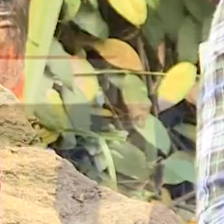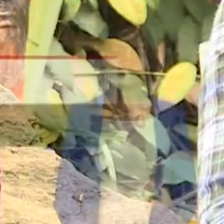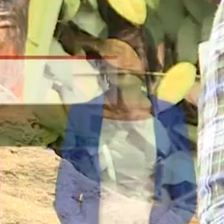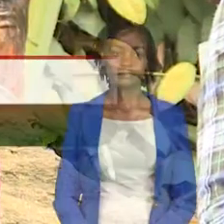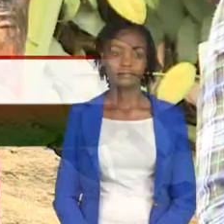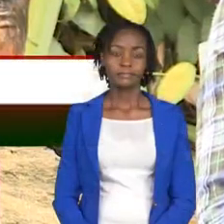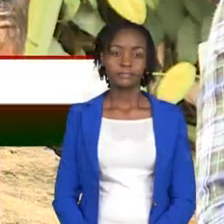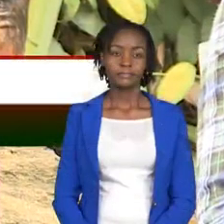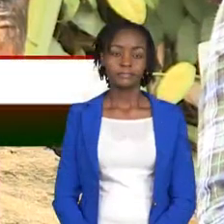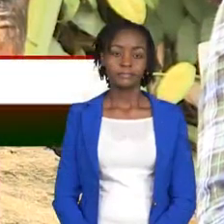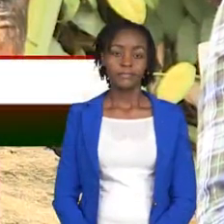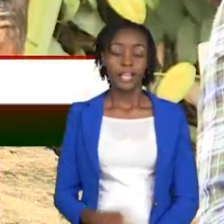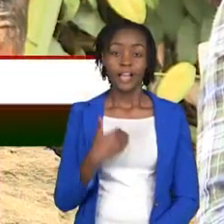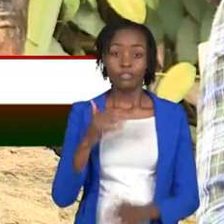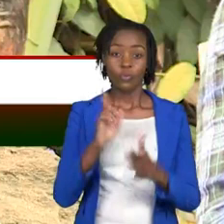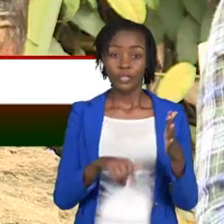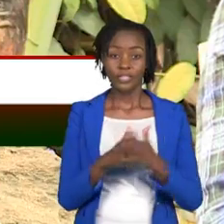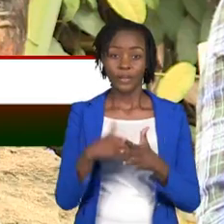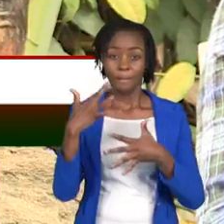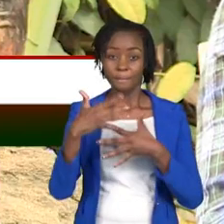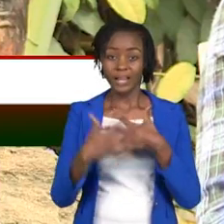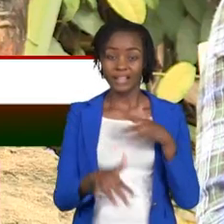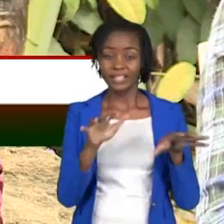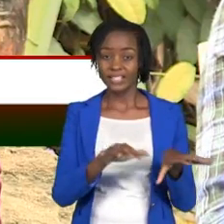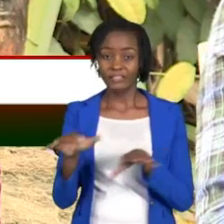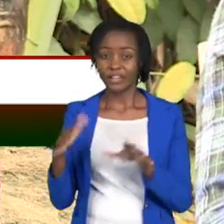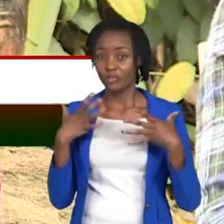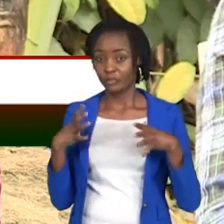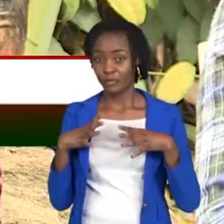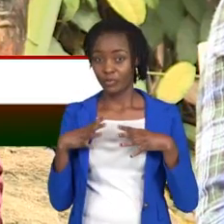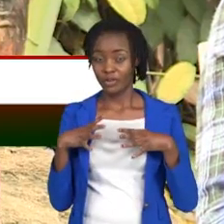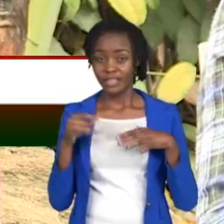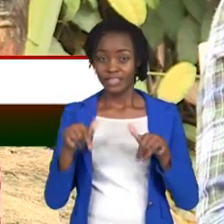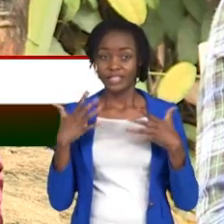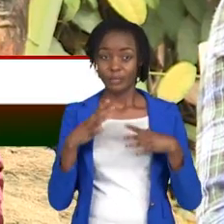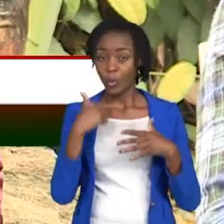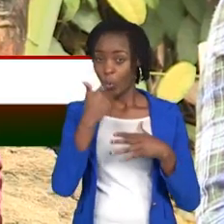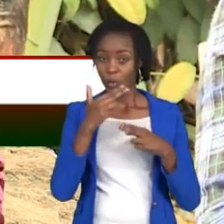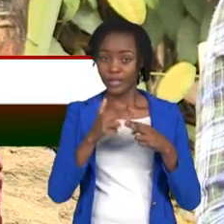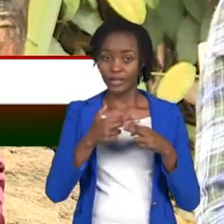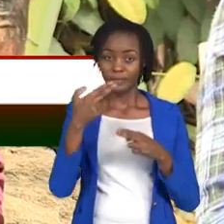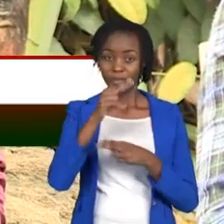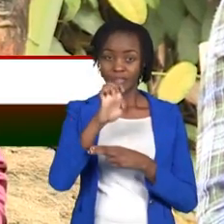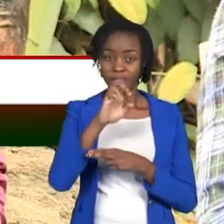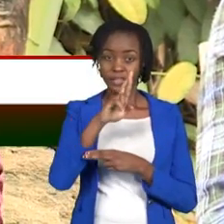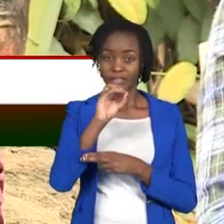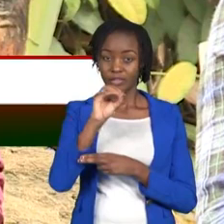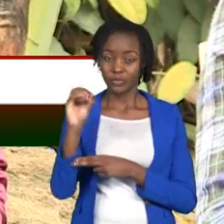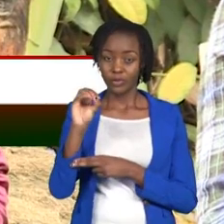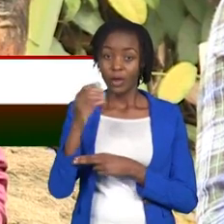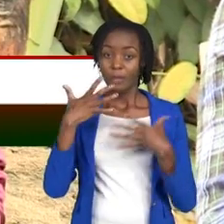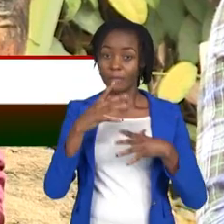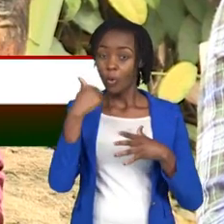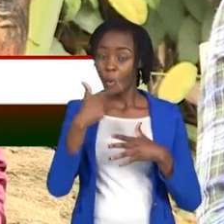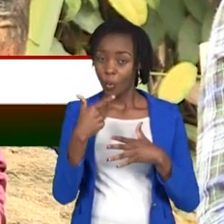There was a trail of blood, betrayal, and suffering of innocent people. People we now recognize as heroes. Mainly people who give sense